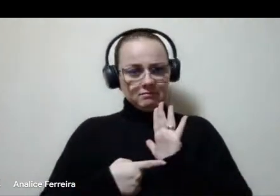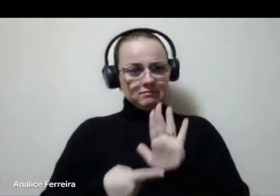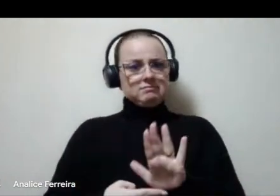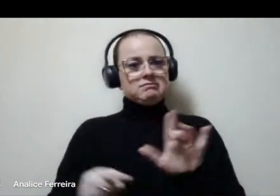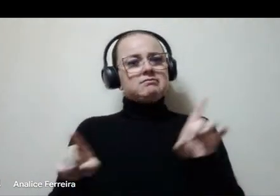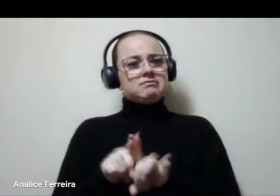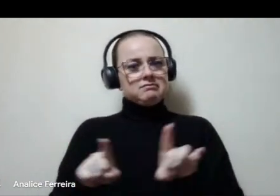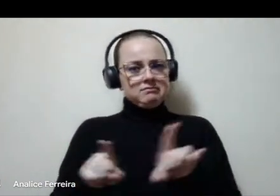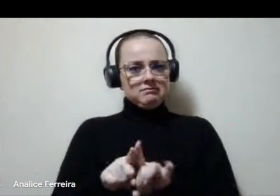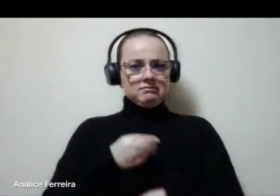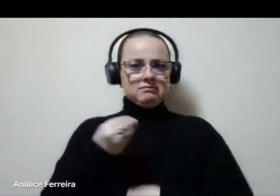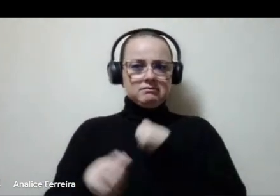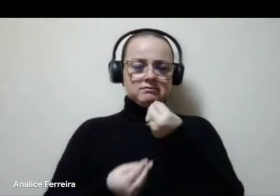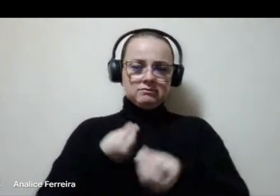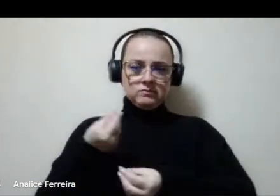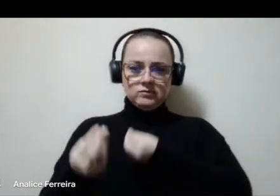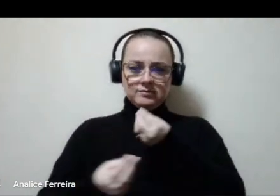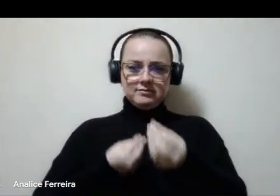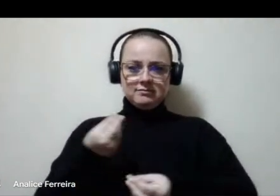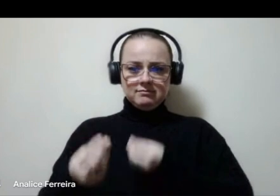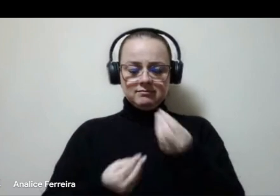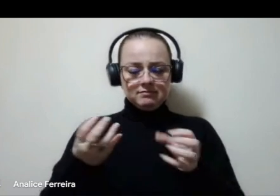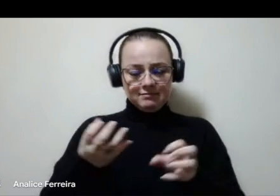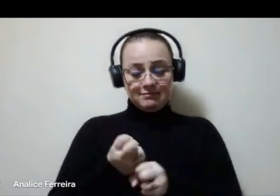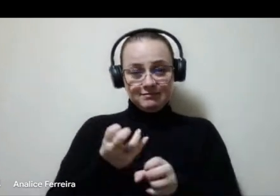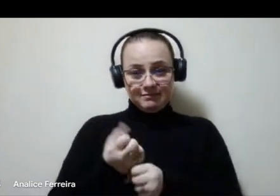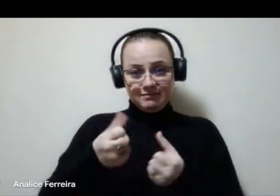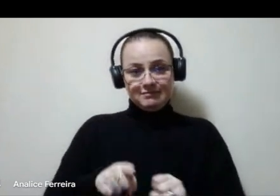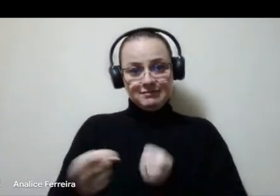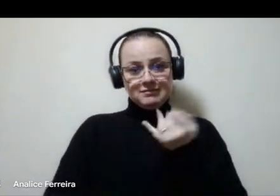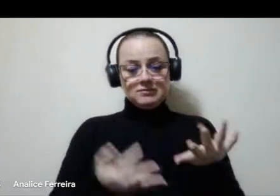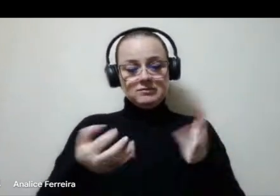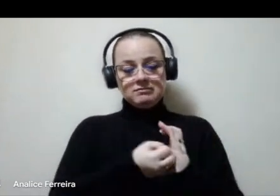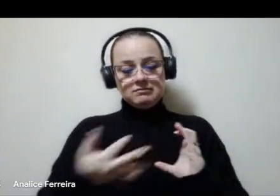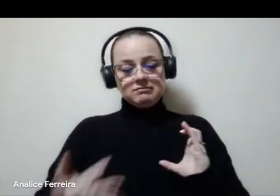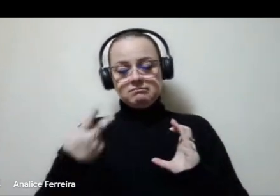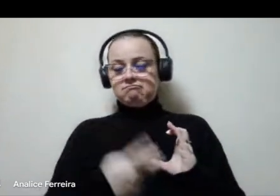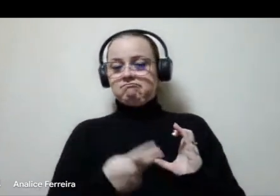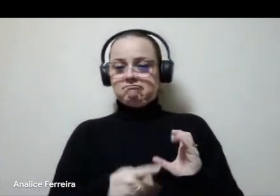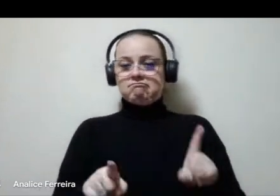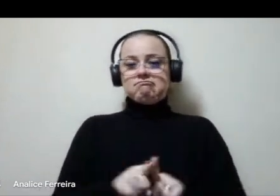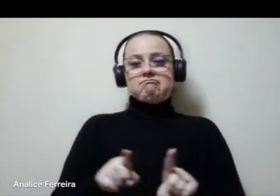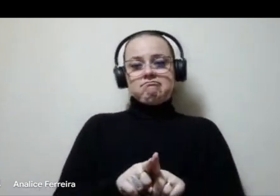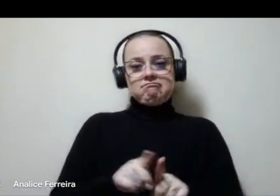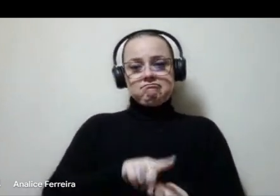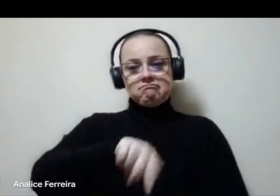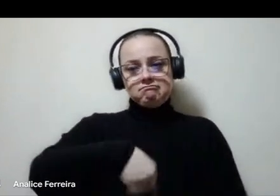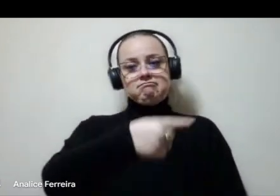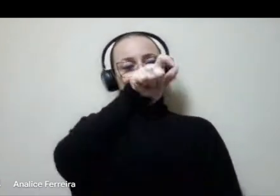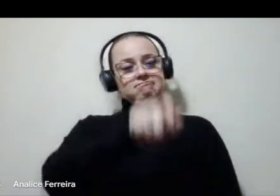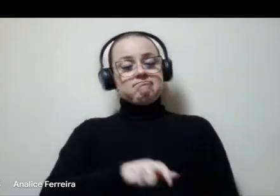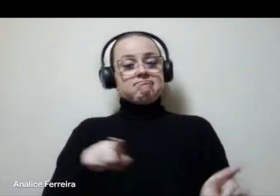your note is there, which classifications you are, and the other person also. And at the same